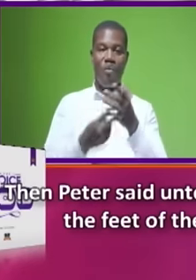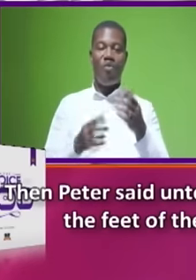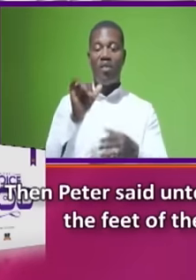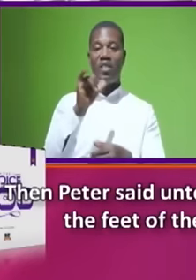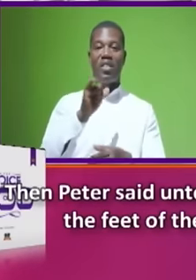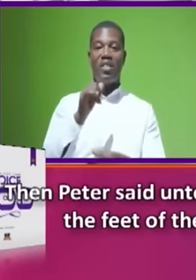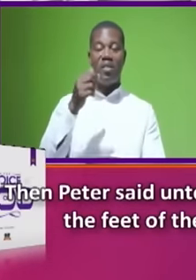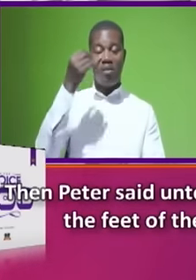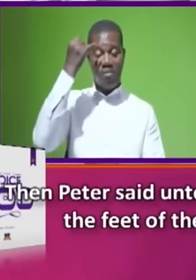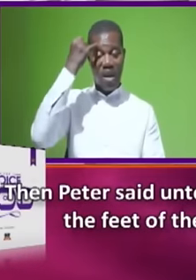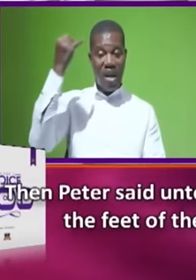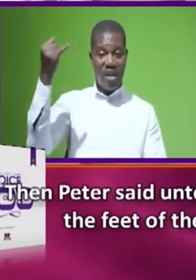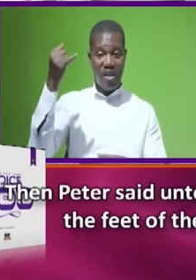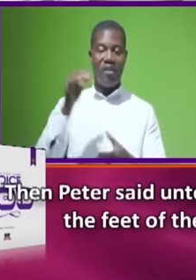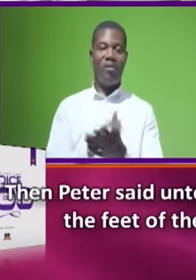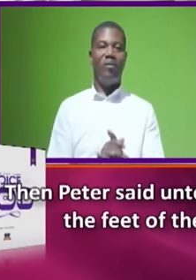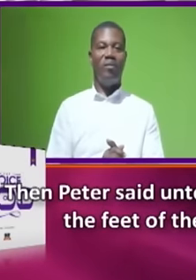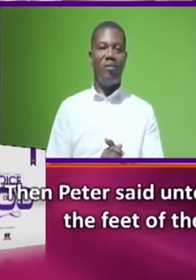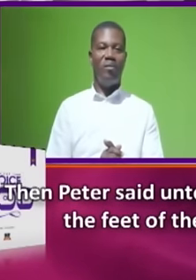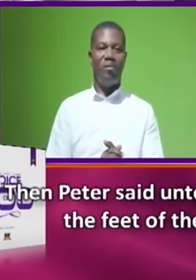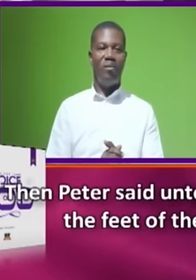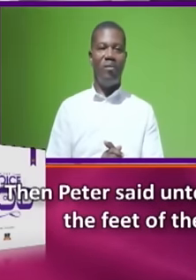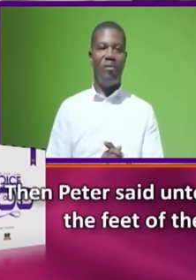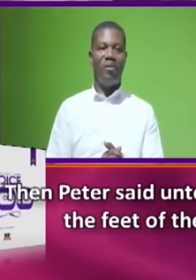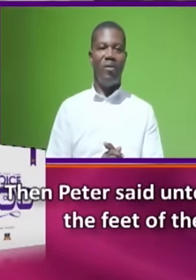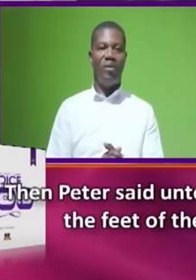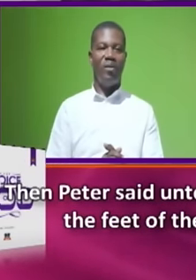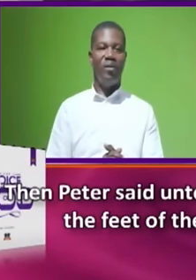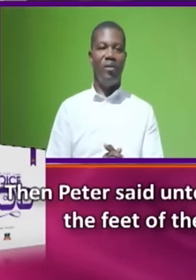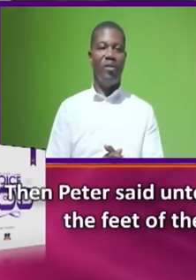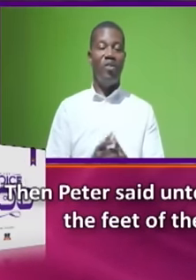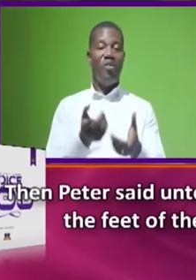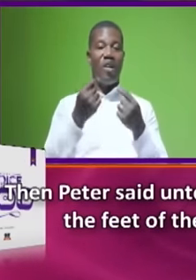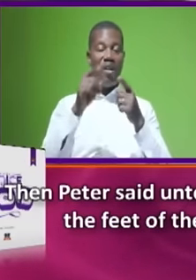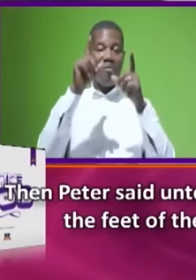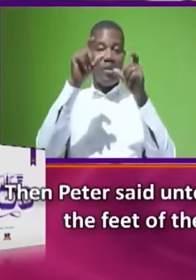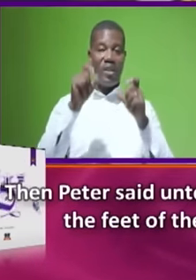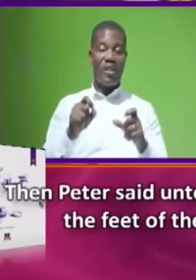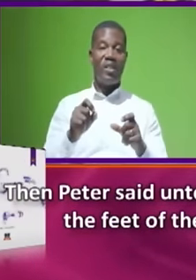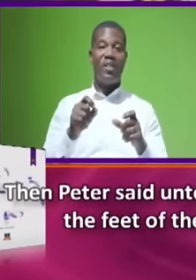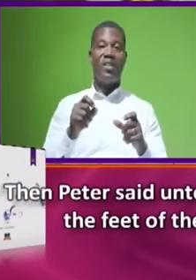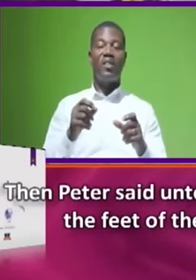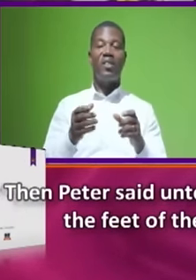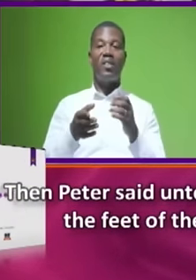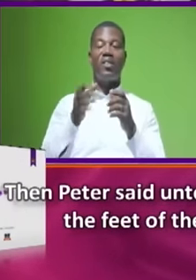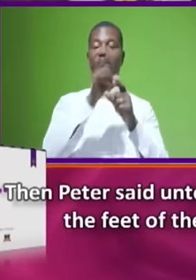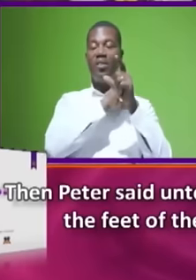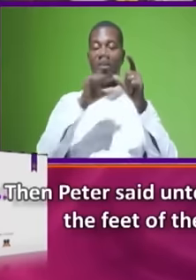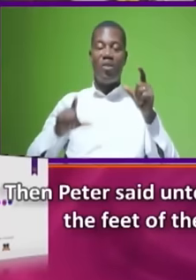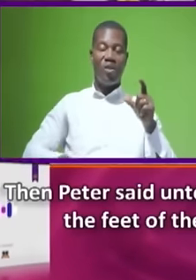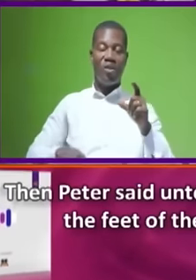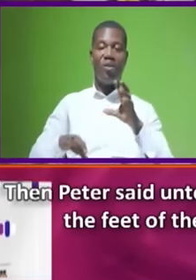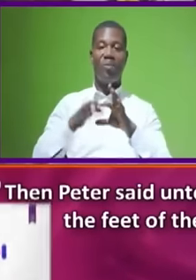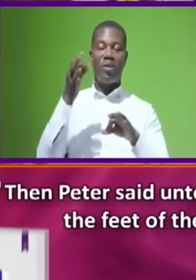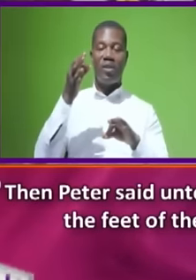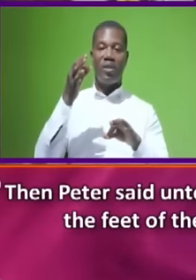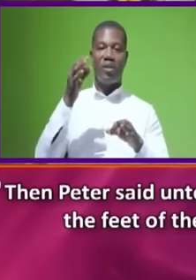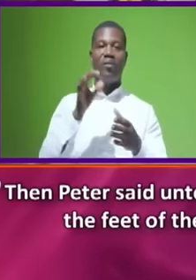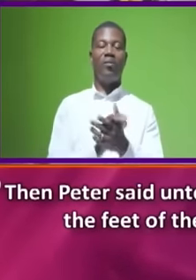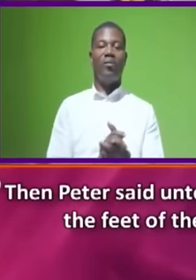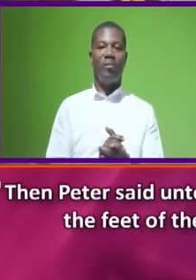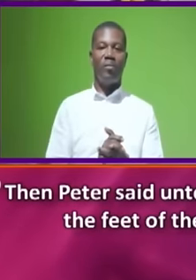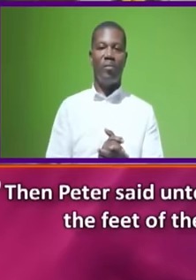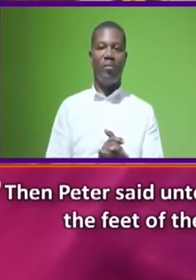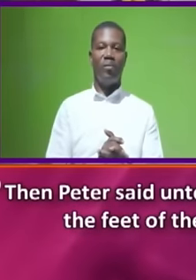moye anokro ni uku. Some of the best saw a radio home. Some of the best saw a domonia miashe Philadelphia